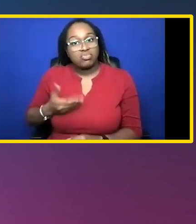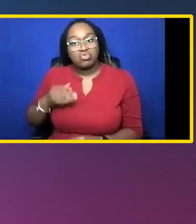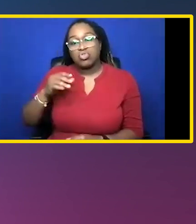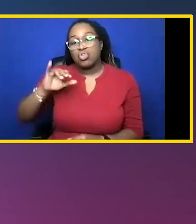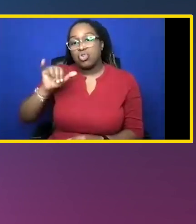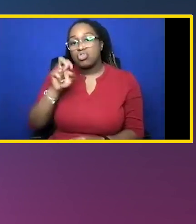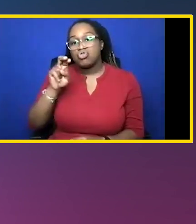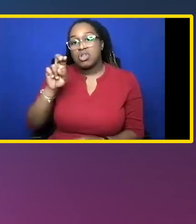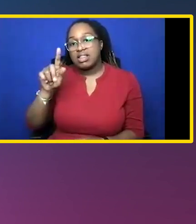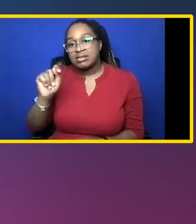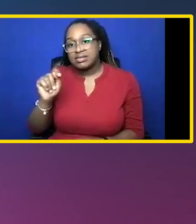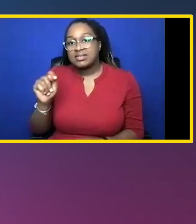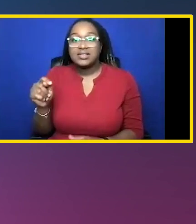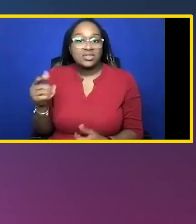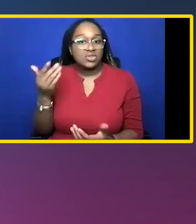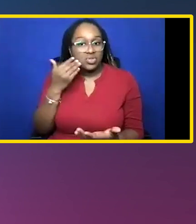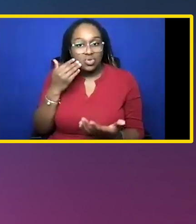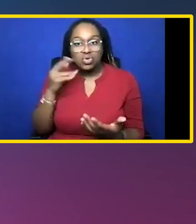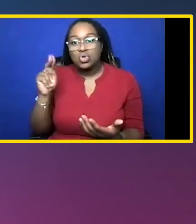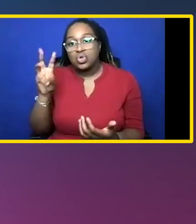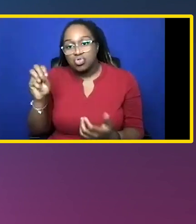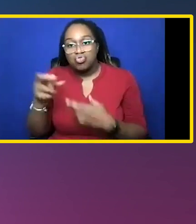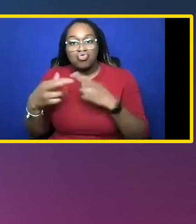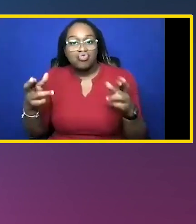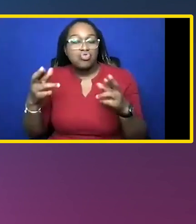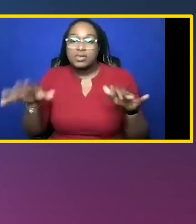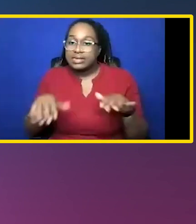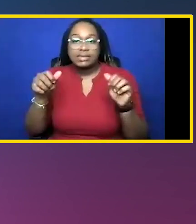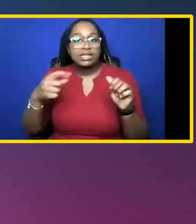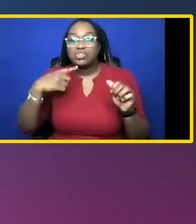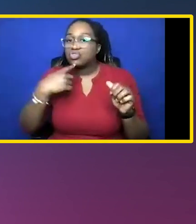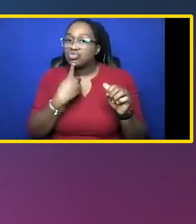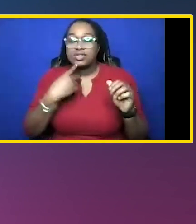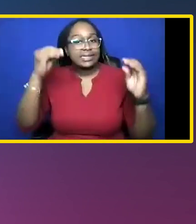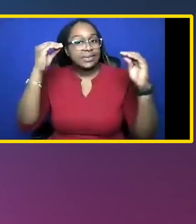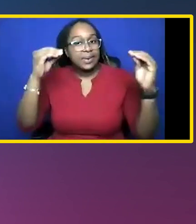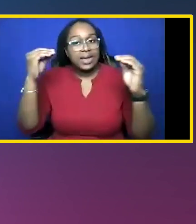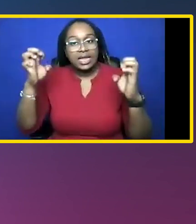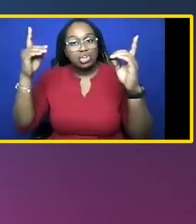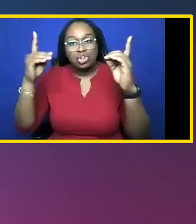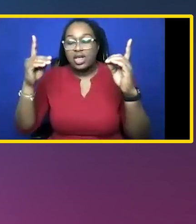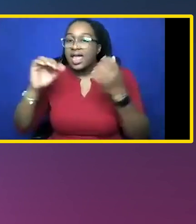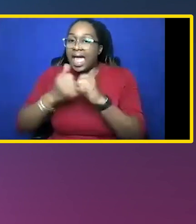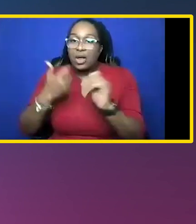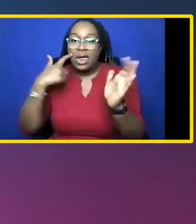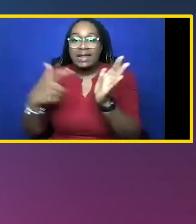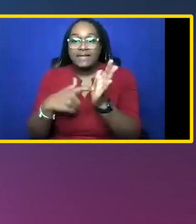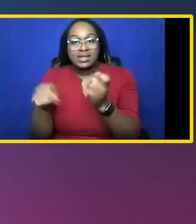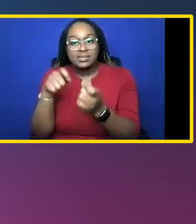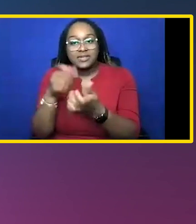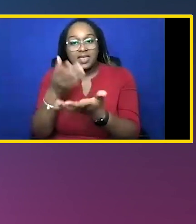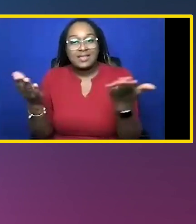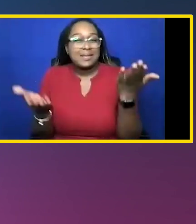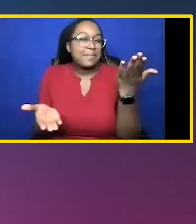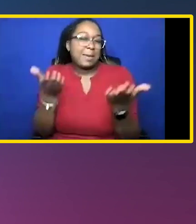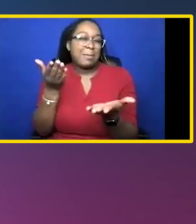most newsrooms, it seems TAGNA has taken it very seriously to educate the journalists on how to identify certain things that